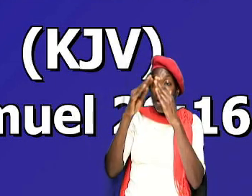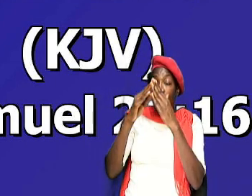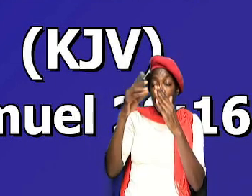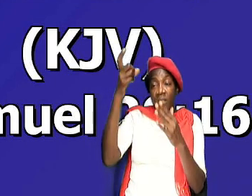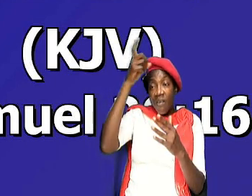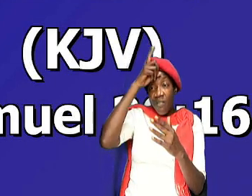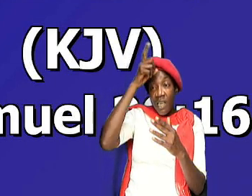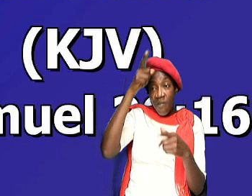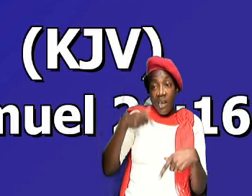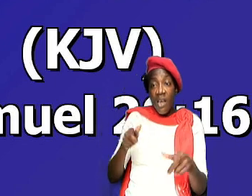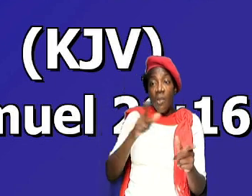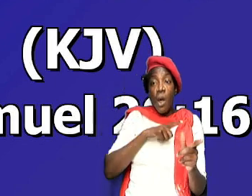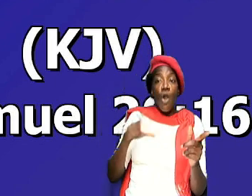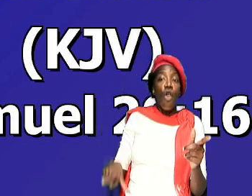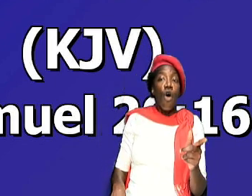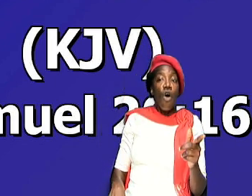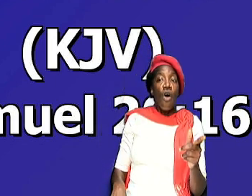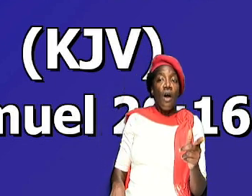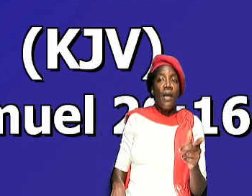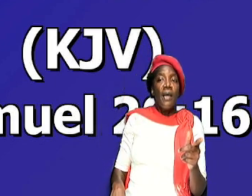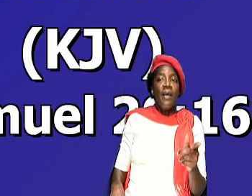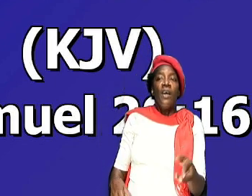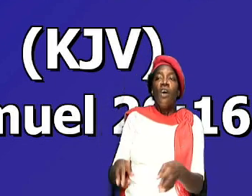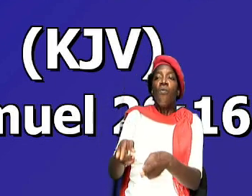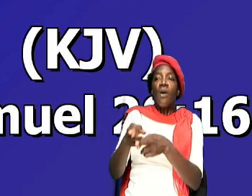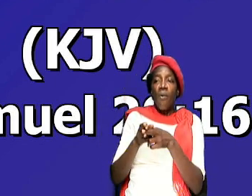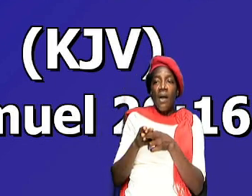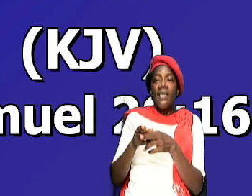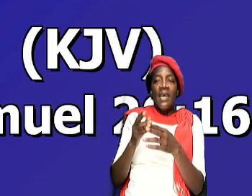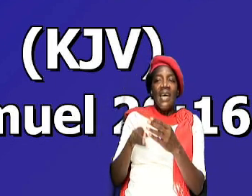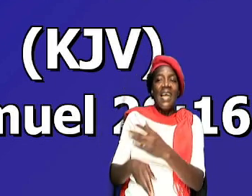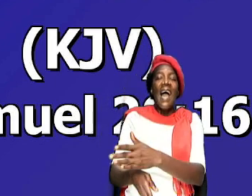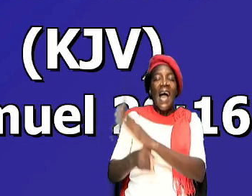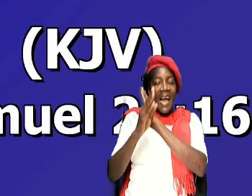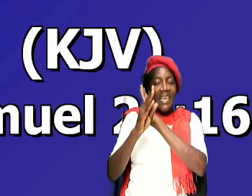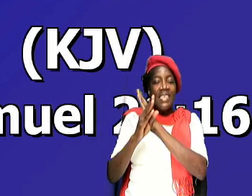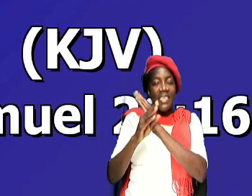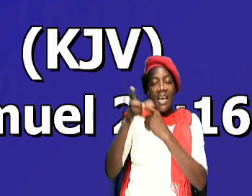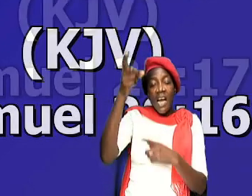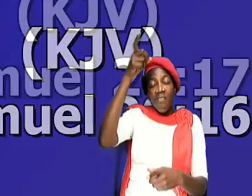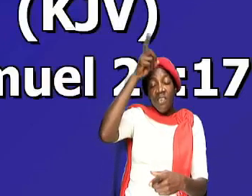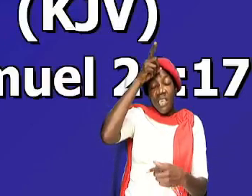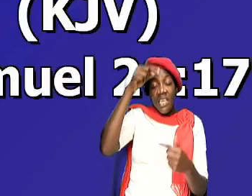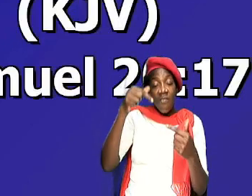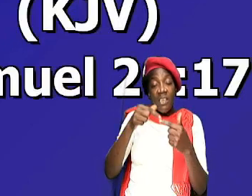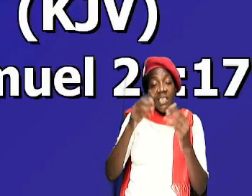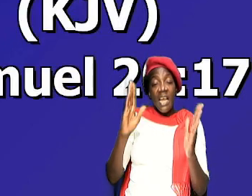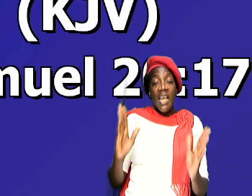even require it at the hand of David's enemy.